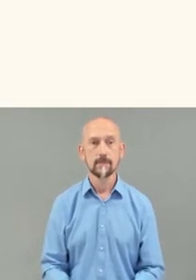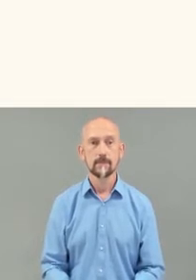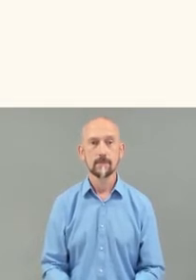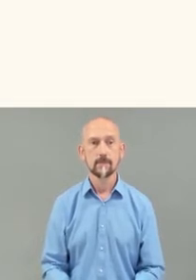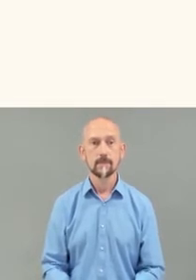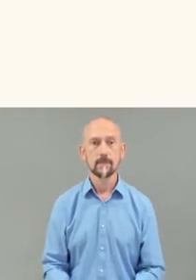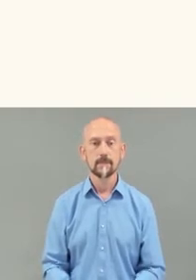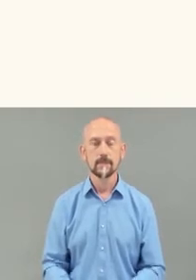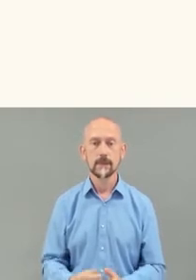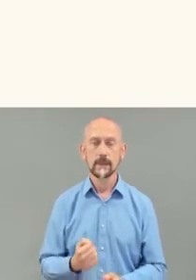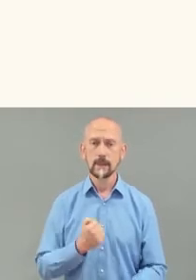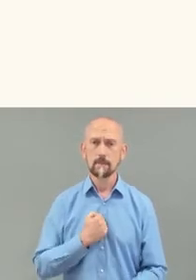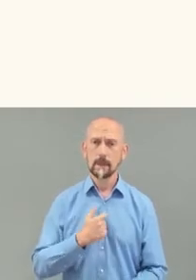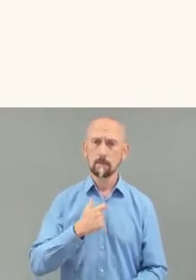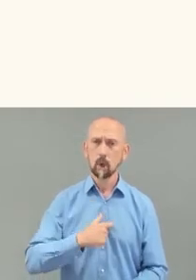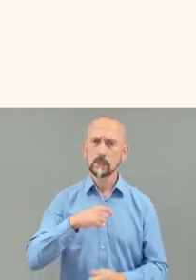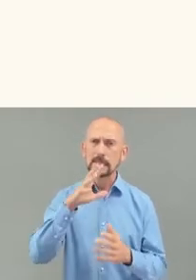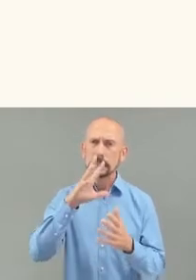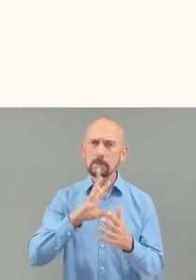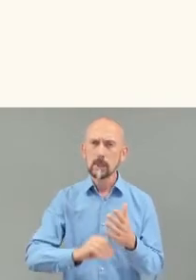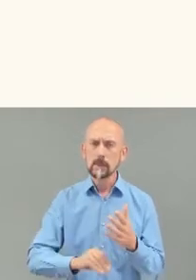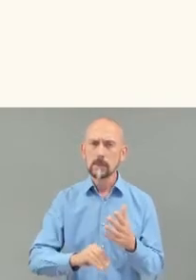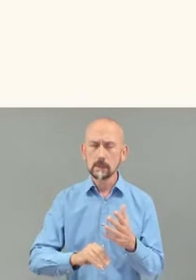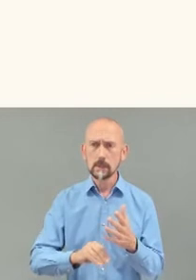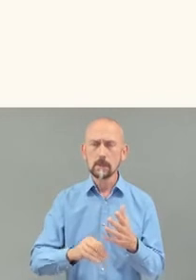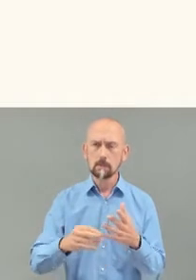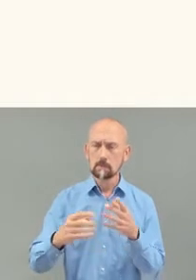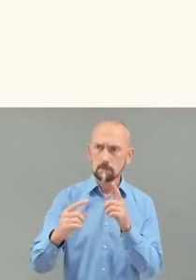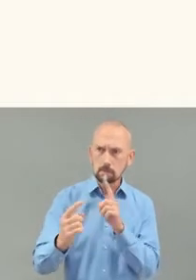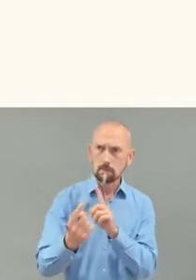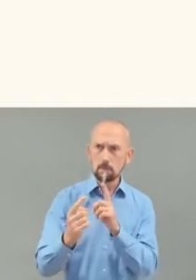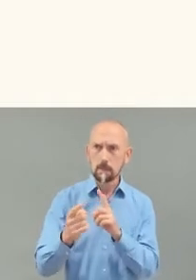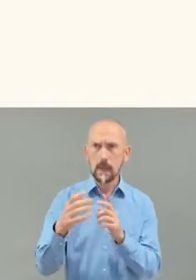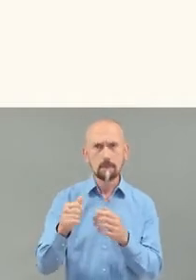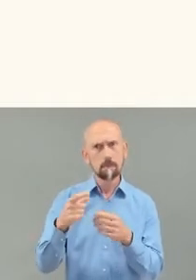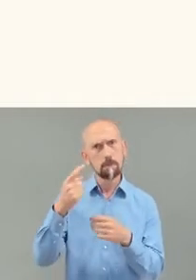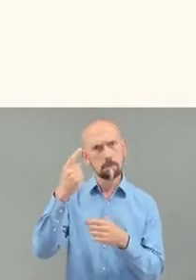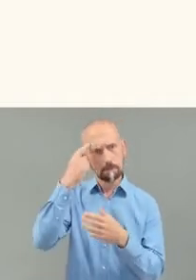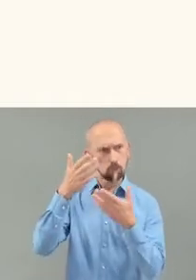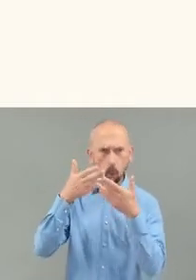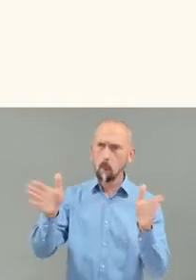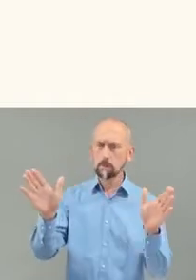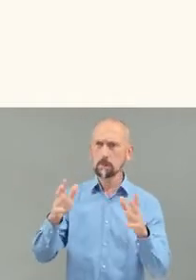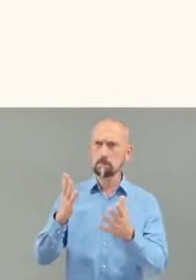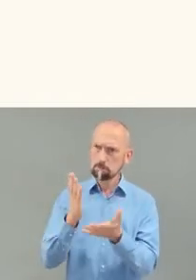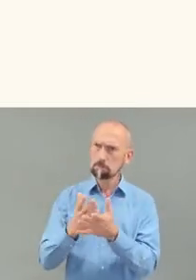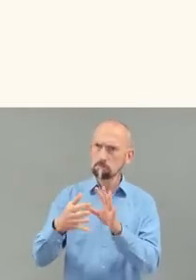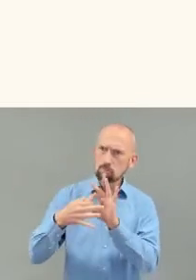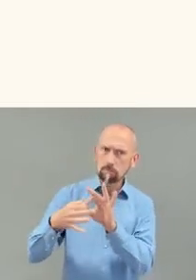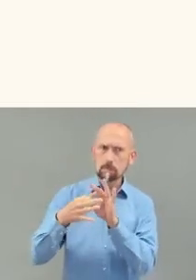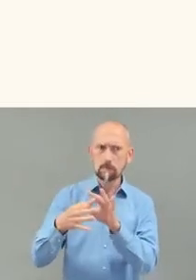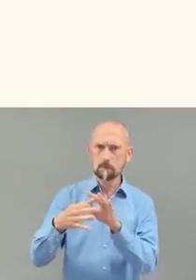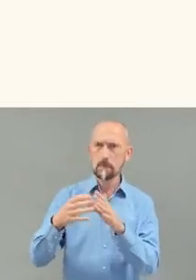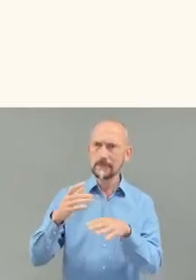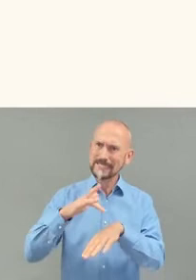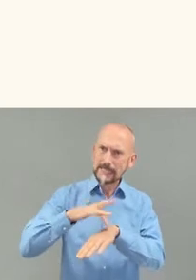My personal experience was that I received an open-minded and culturally sensitive service. It didn't merely take